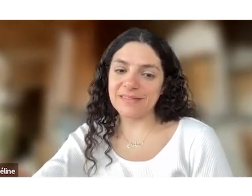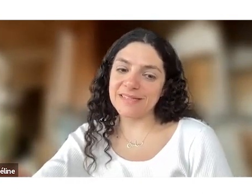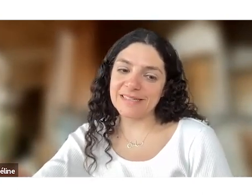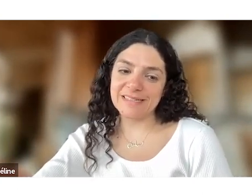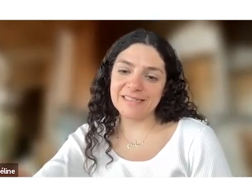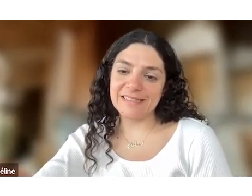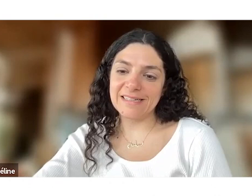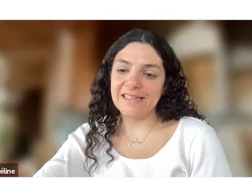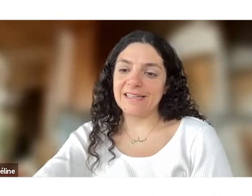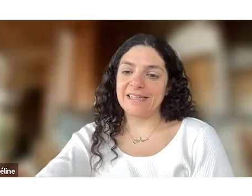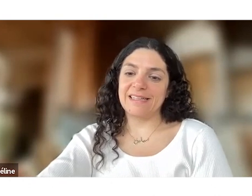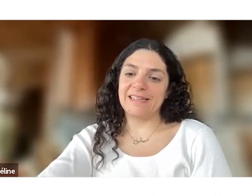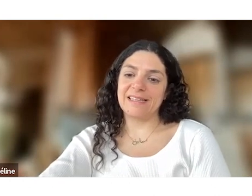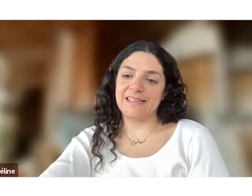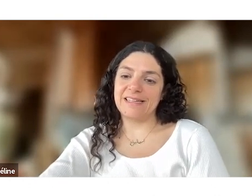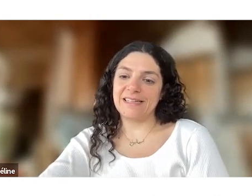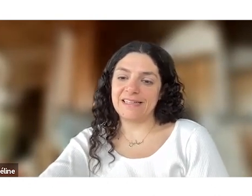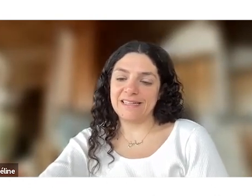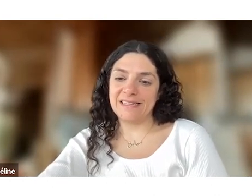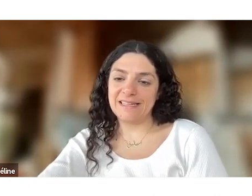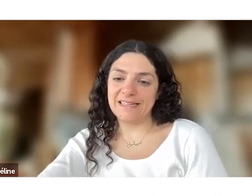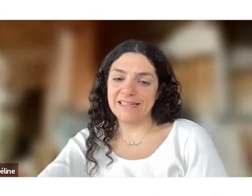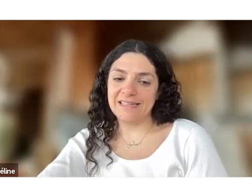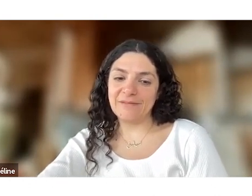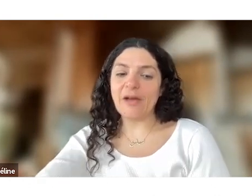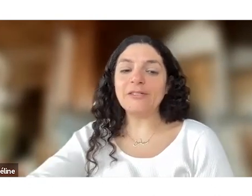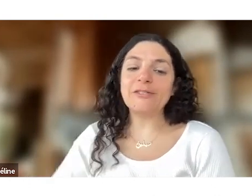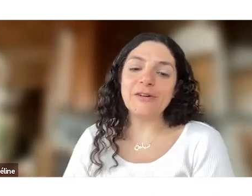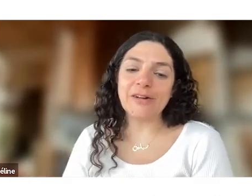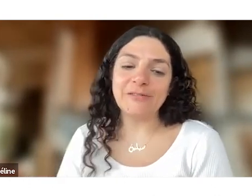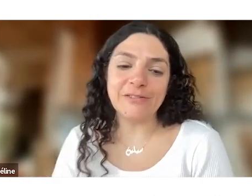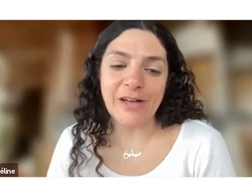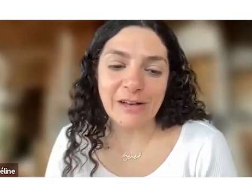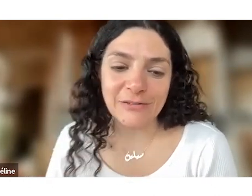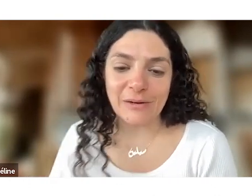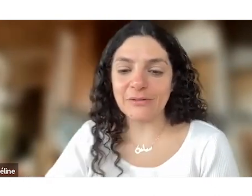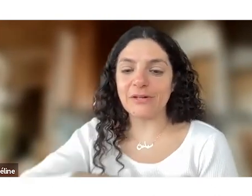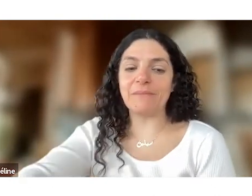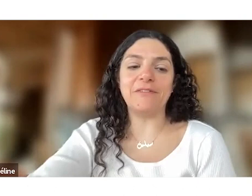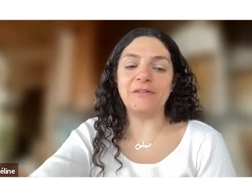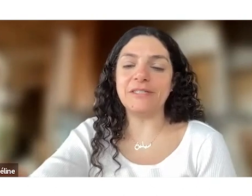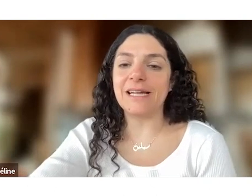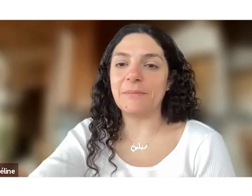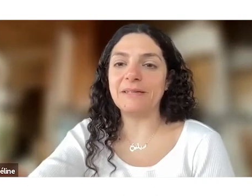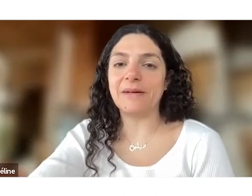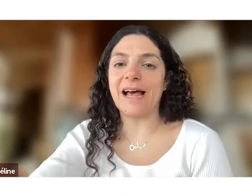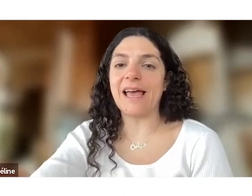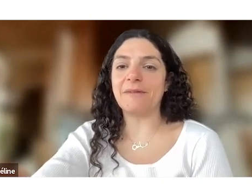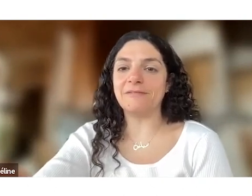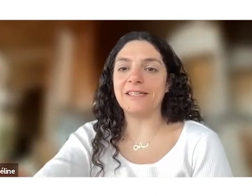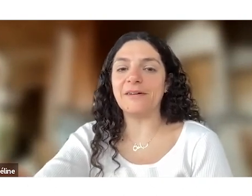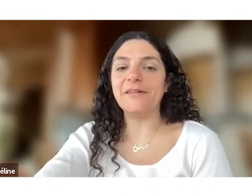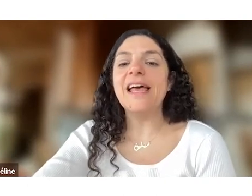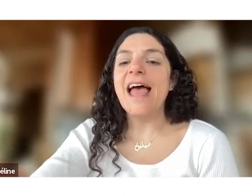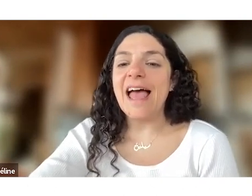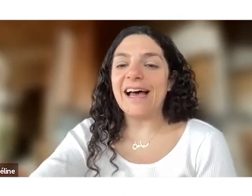be in conversation with the Slow Factory community and the whole team and staff. We are so grateful to have you. I'm so sorry, my video is not pinned, but I am